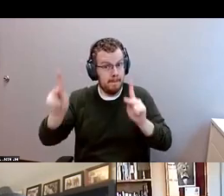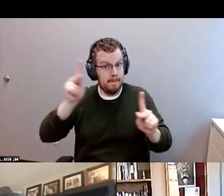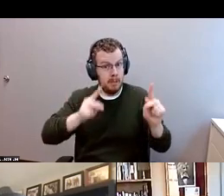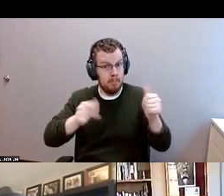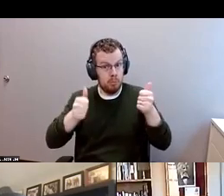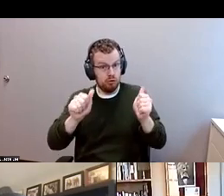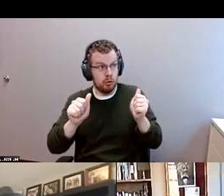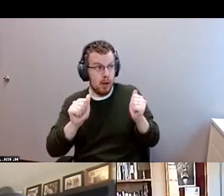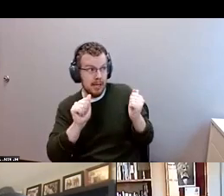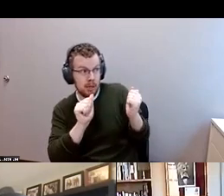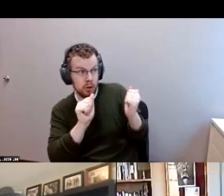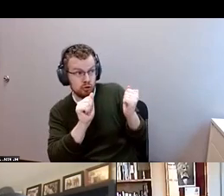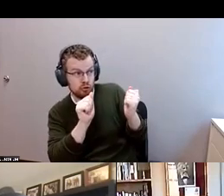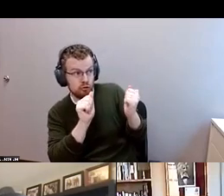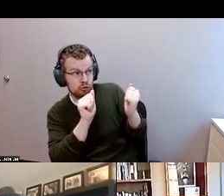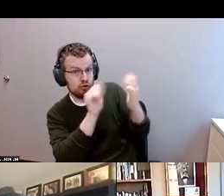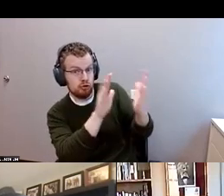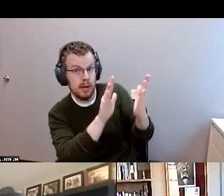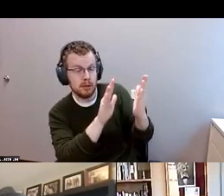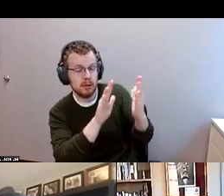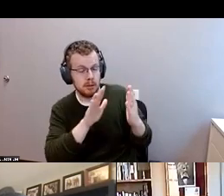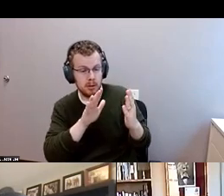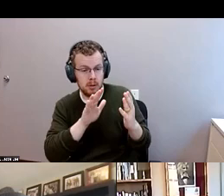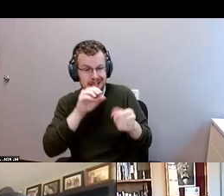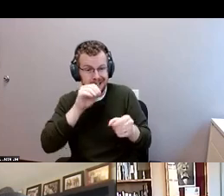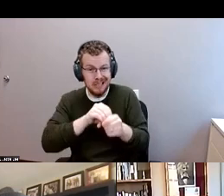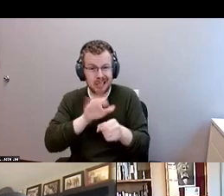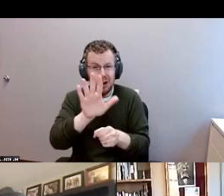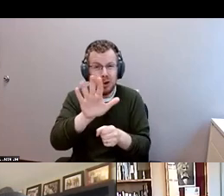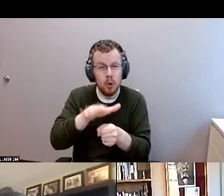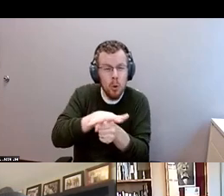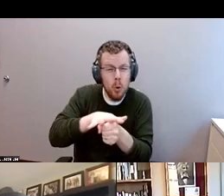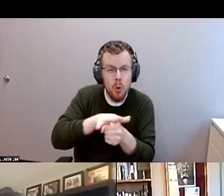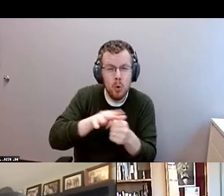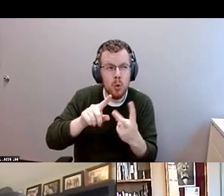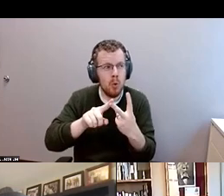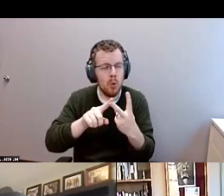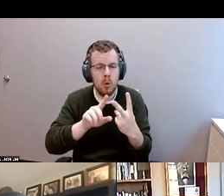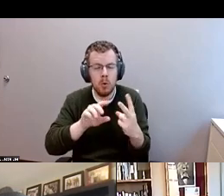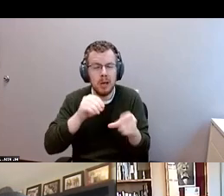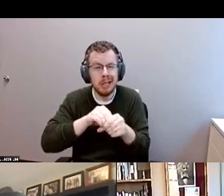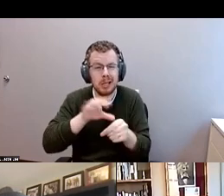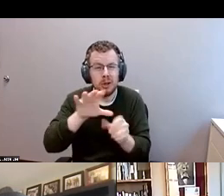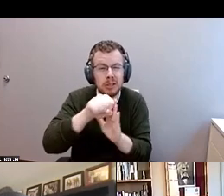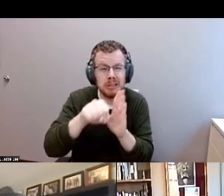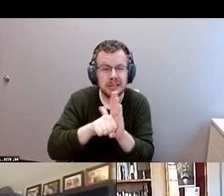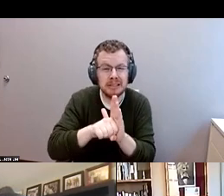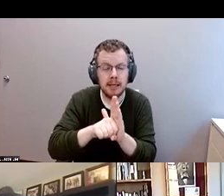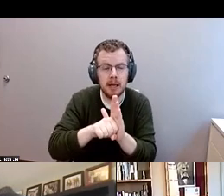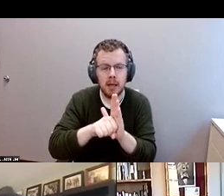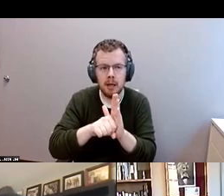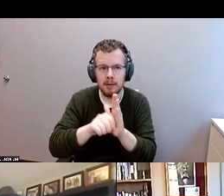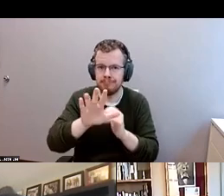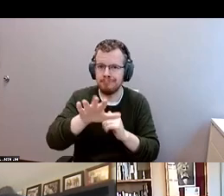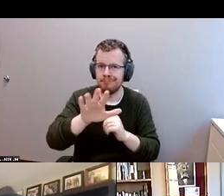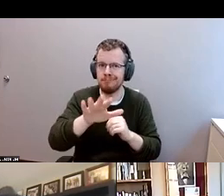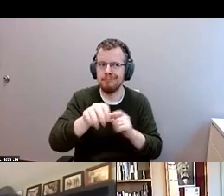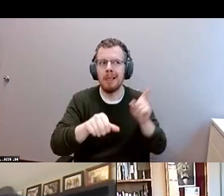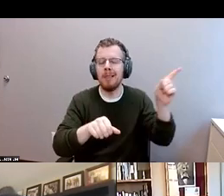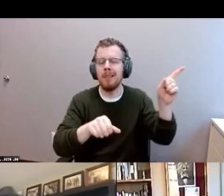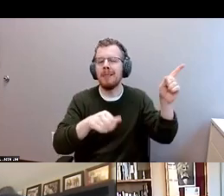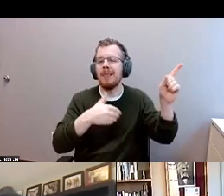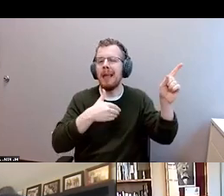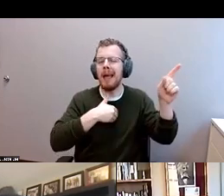these issues in a local level, at a state level, that there's a national narrative that